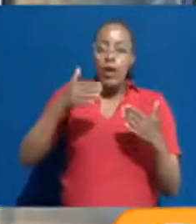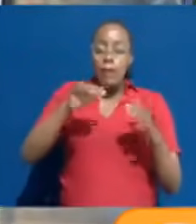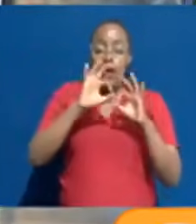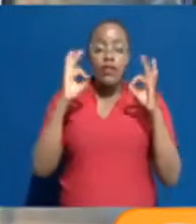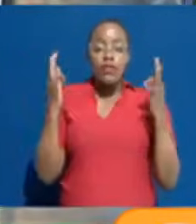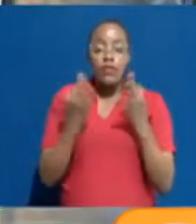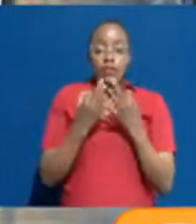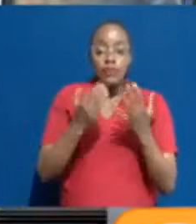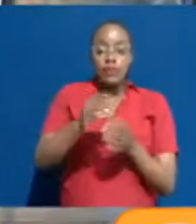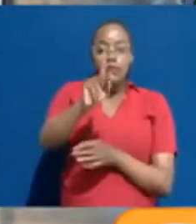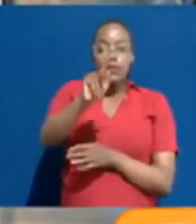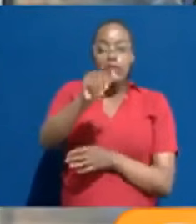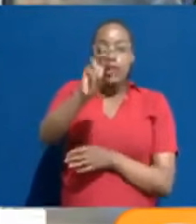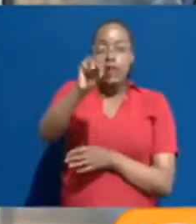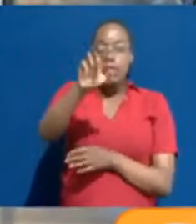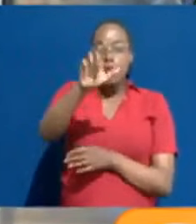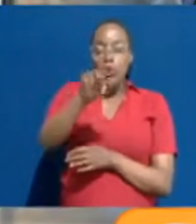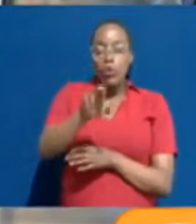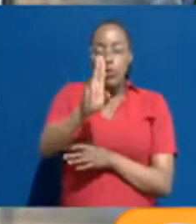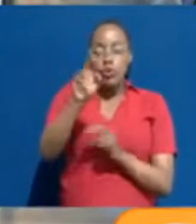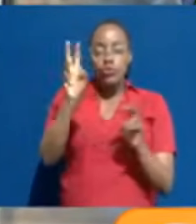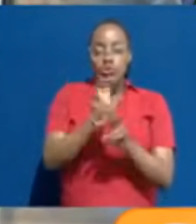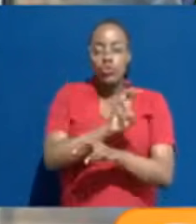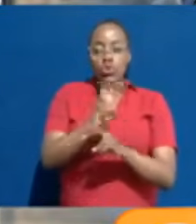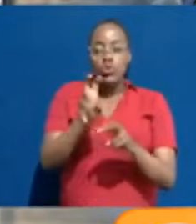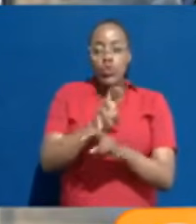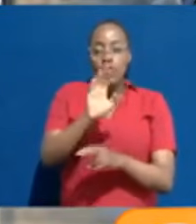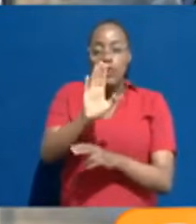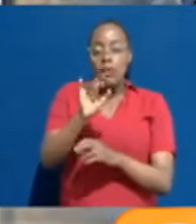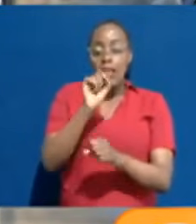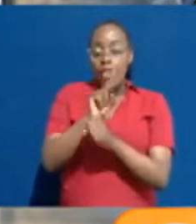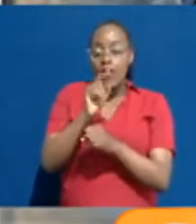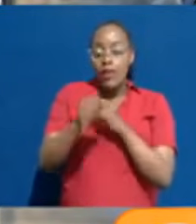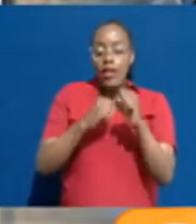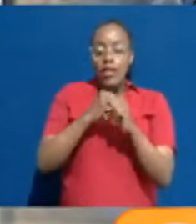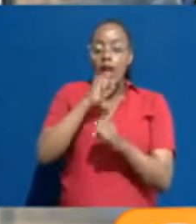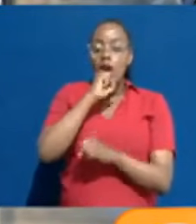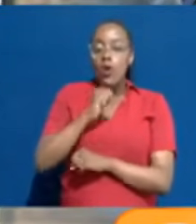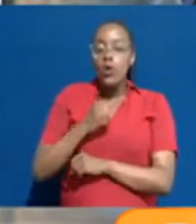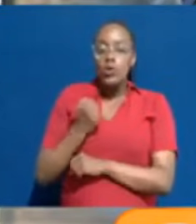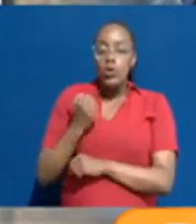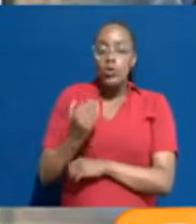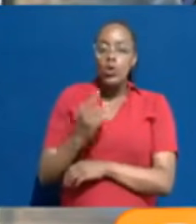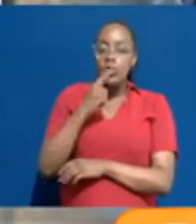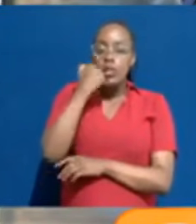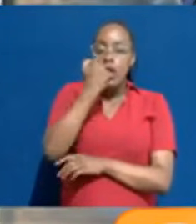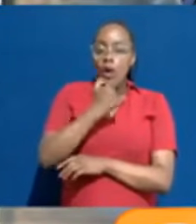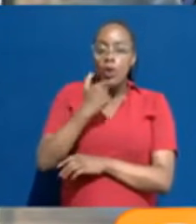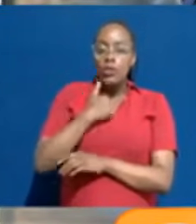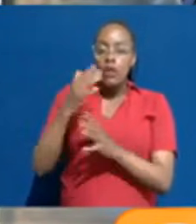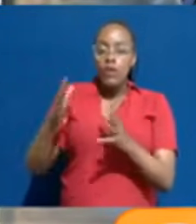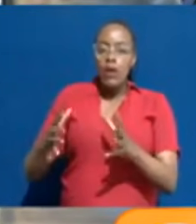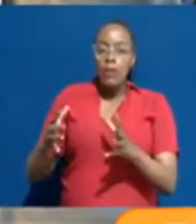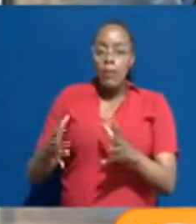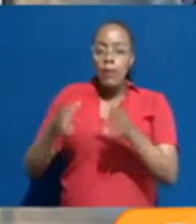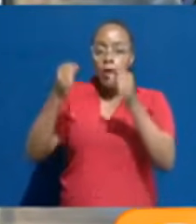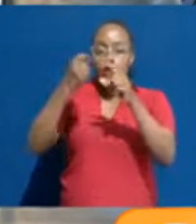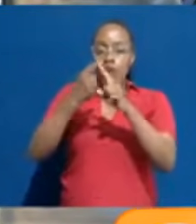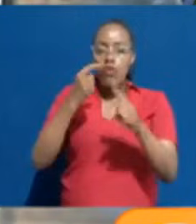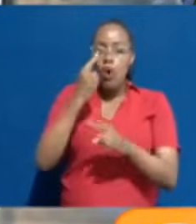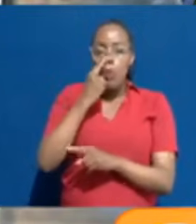family in Kamulu is desperately searching for their 11-year-old daughter, who was allegedly abducted from her